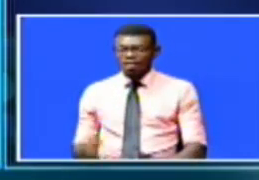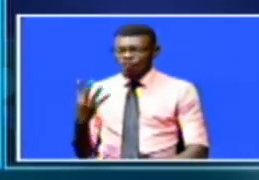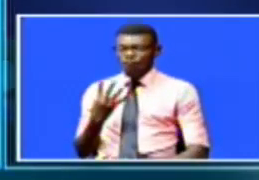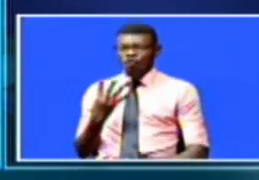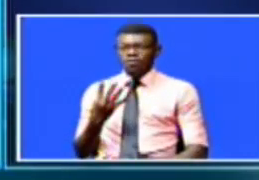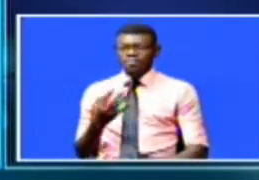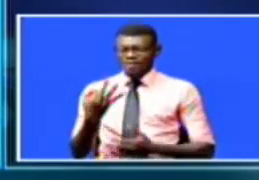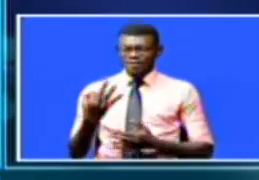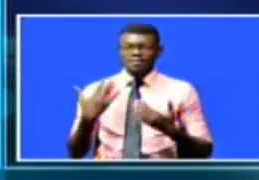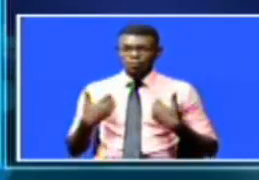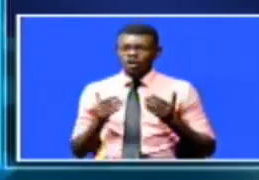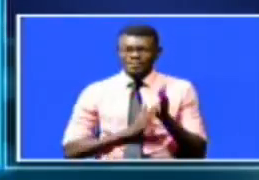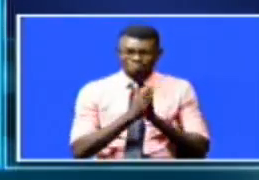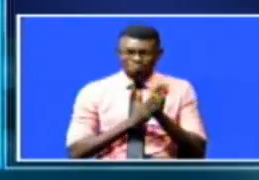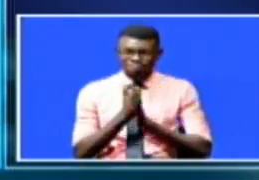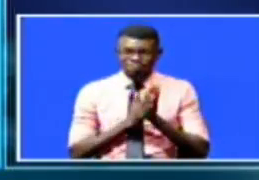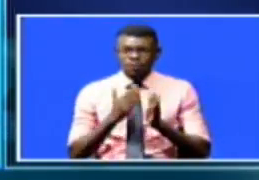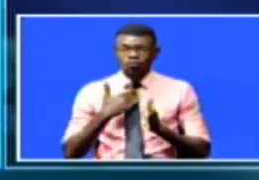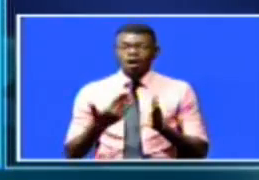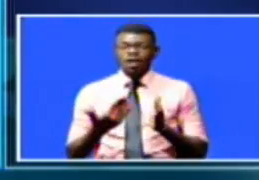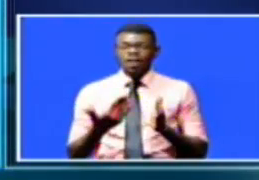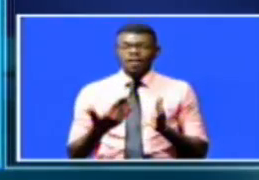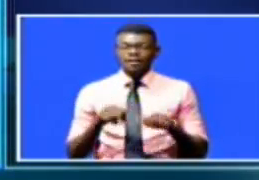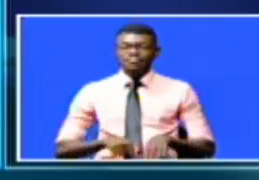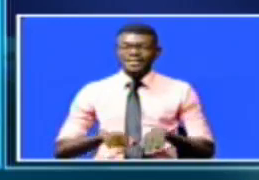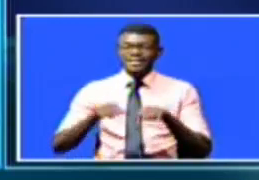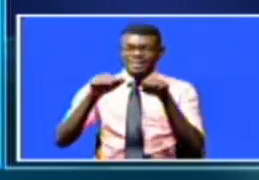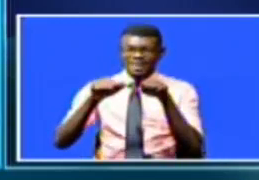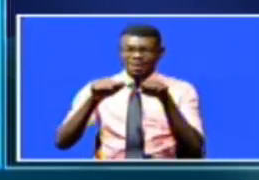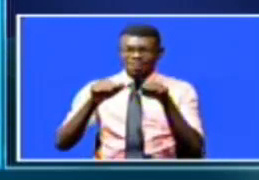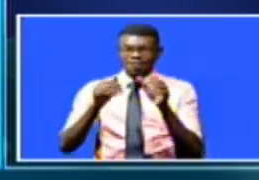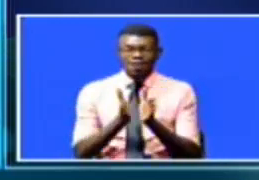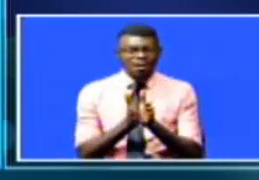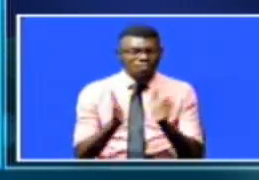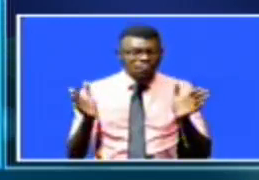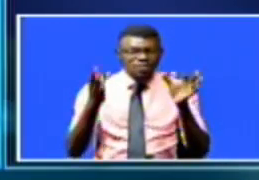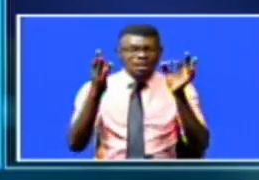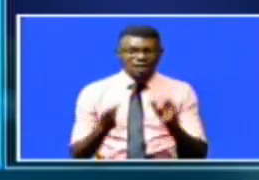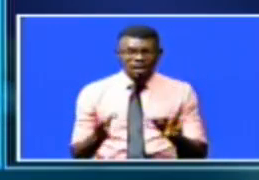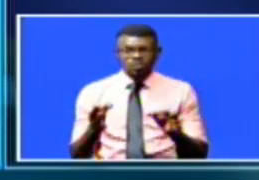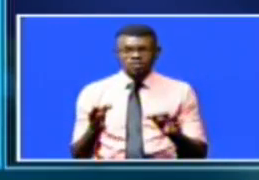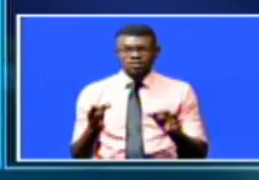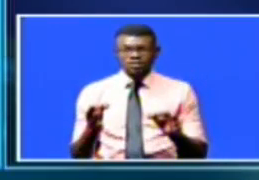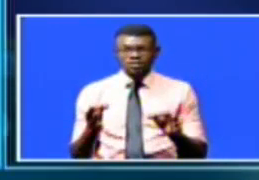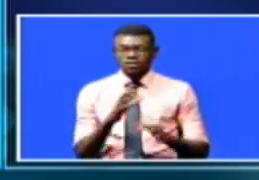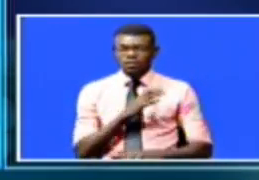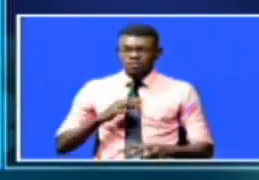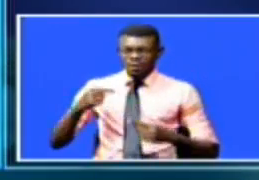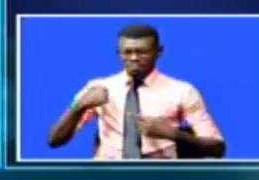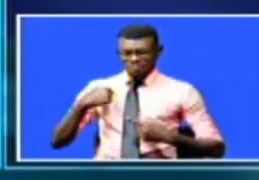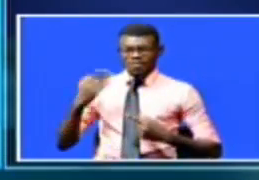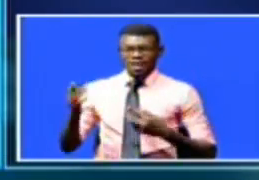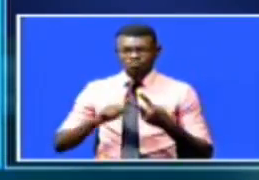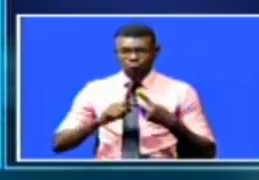to become chairpersons of the Senate of the Public Accounts and Investment Committee. Right. That was myself, Senator Ongeri, and